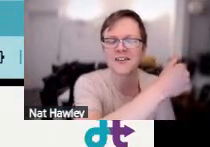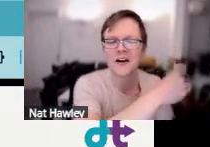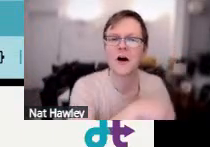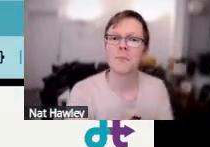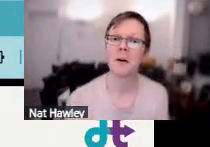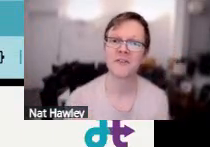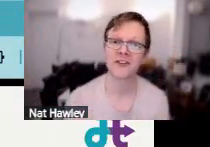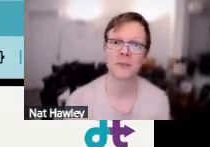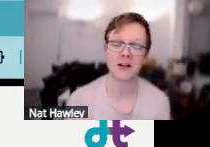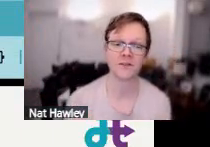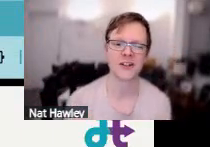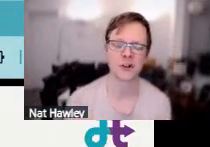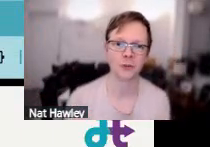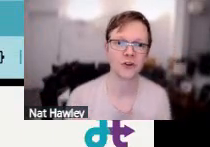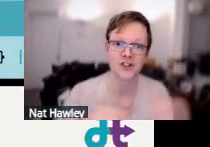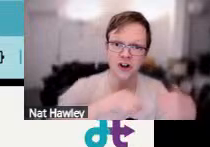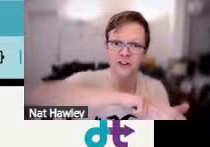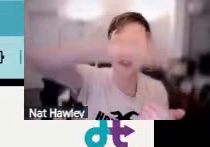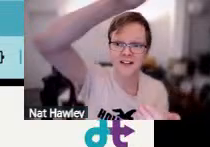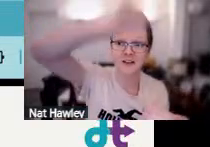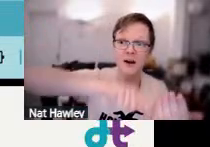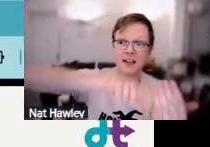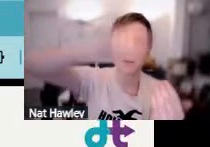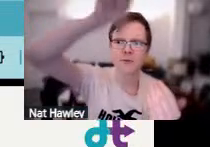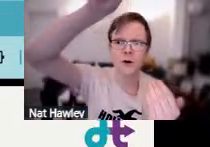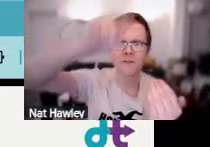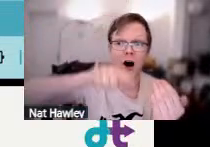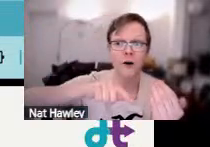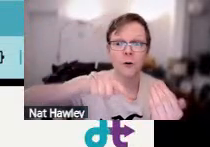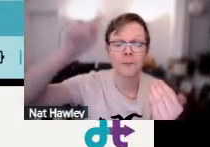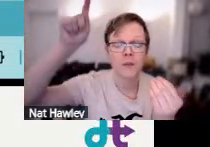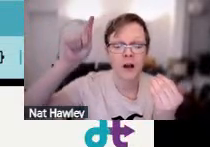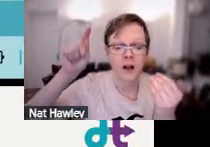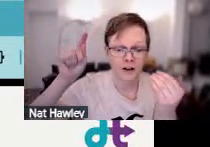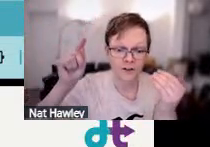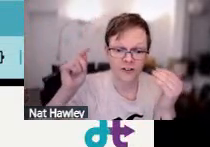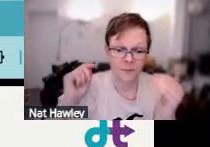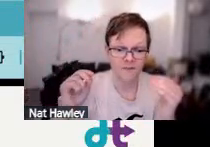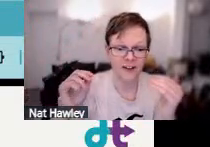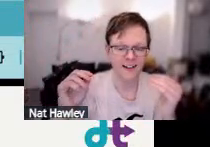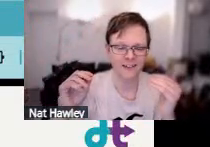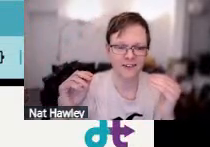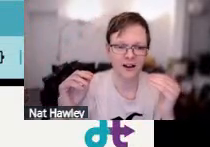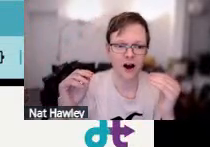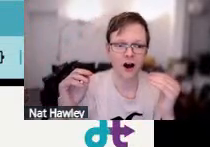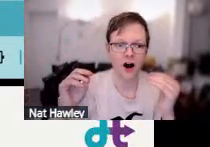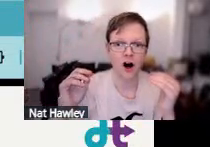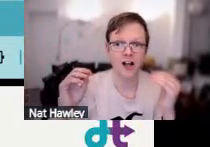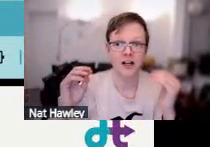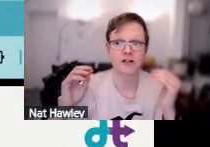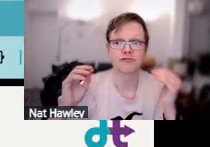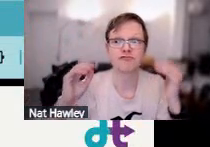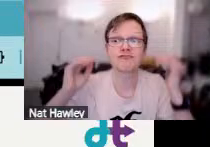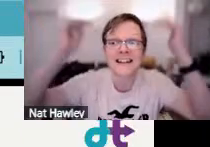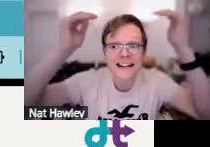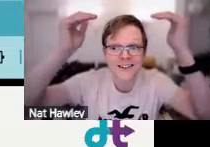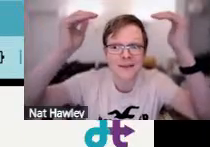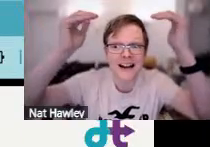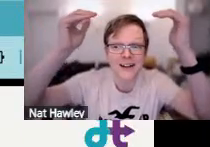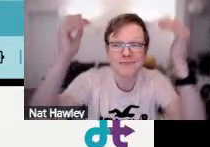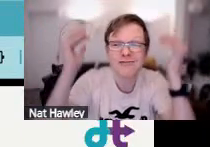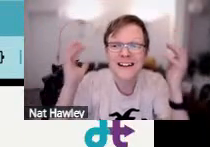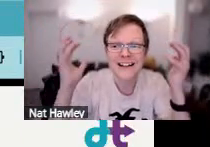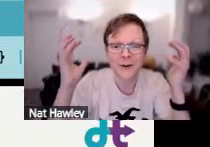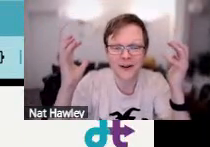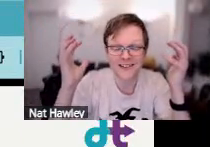that. But for some individuals, just like that spiky profile, some things are like really